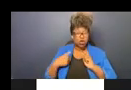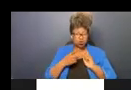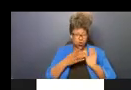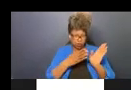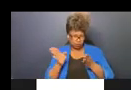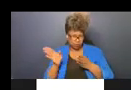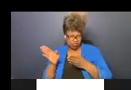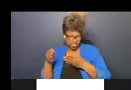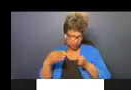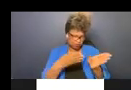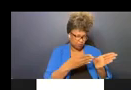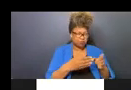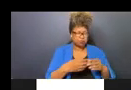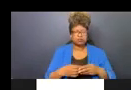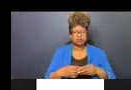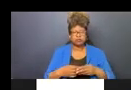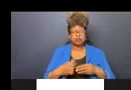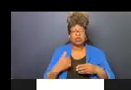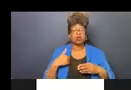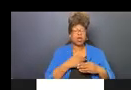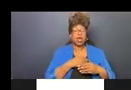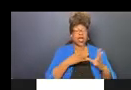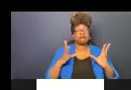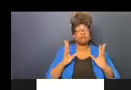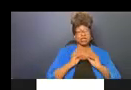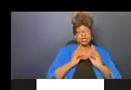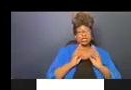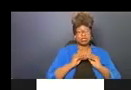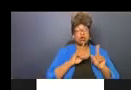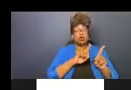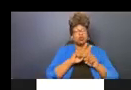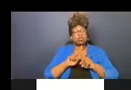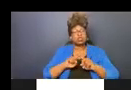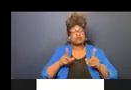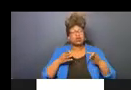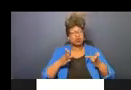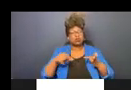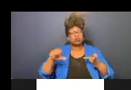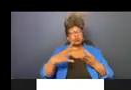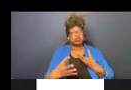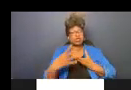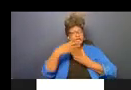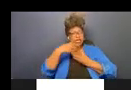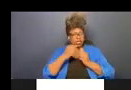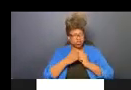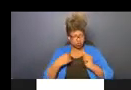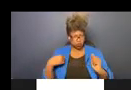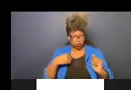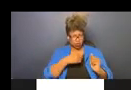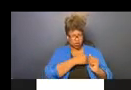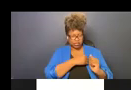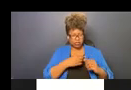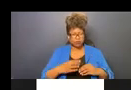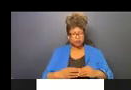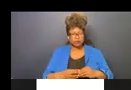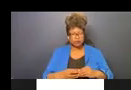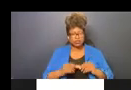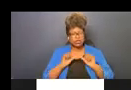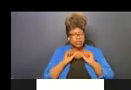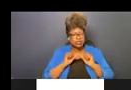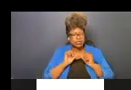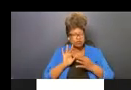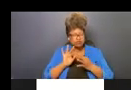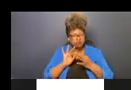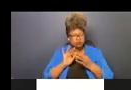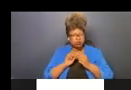On top of meetings, there are a lot of different ways for you to continue to engage with us and stay engaged in the